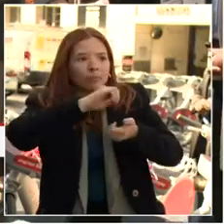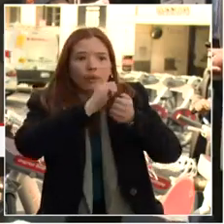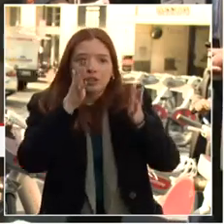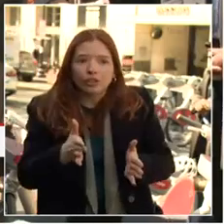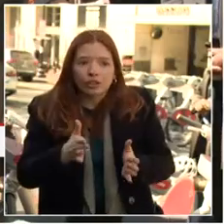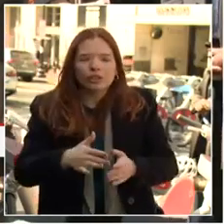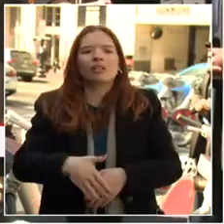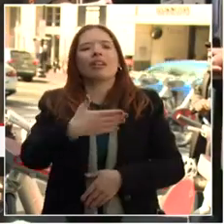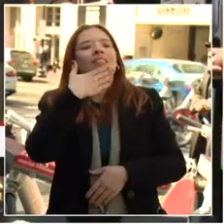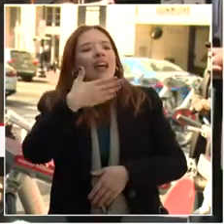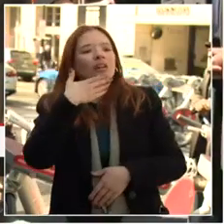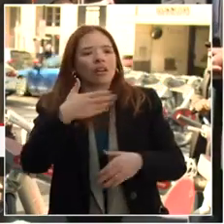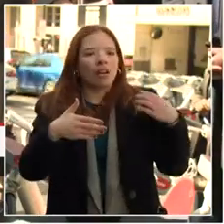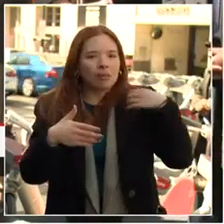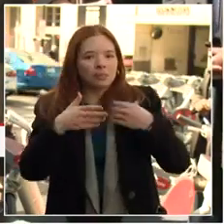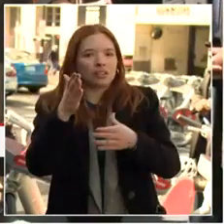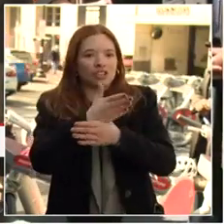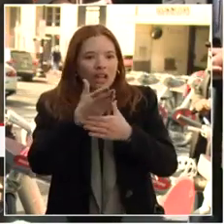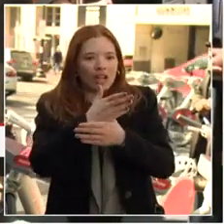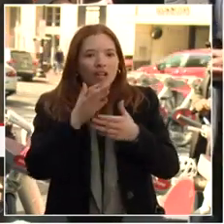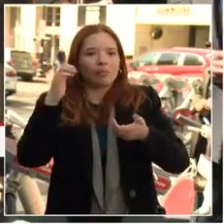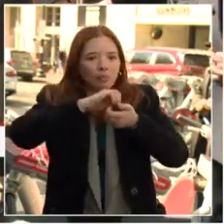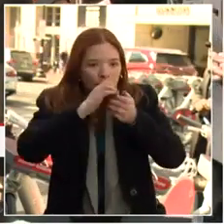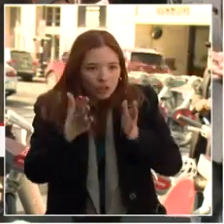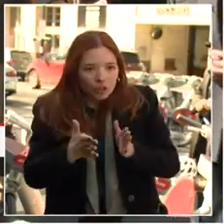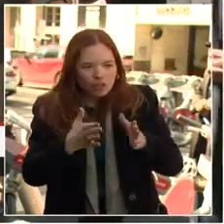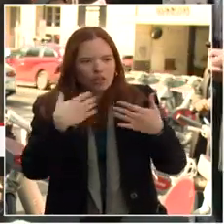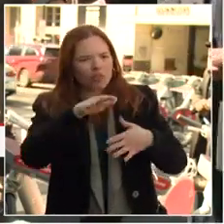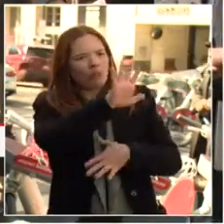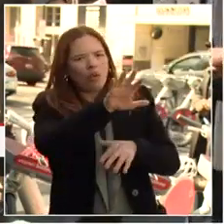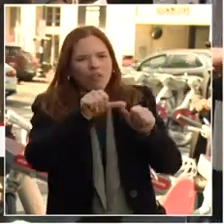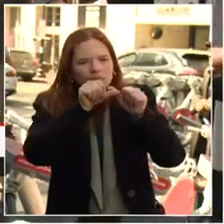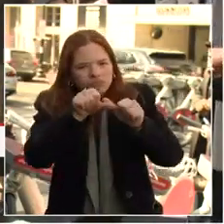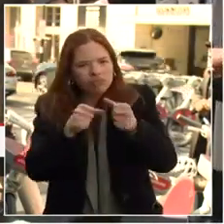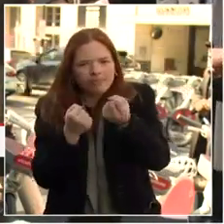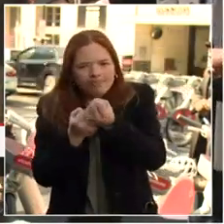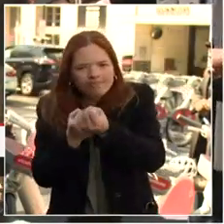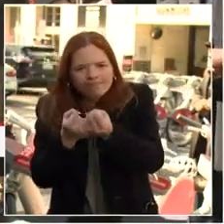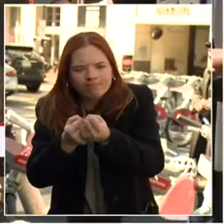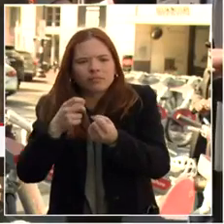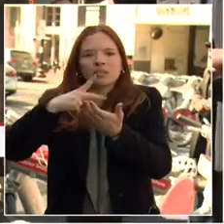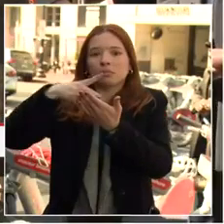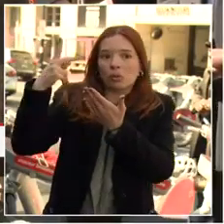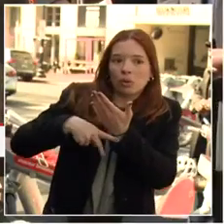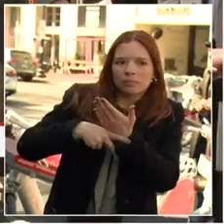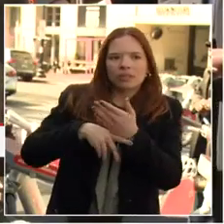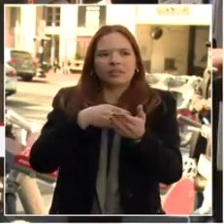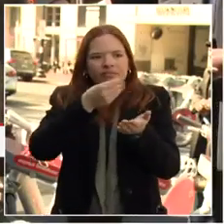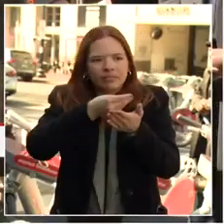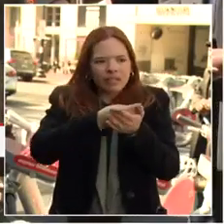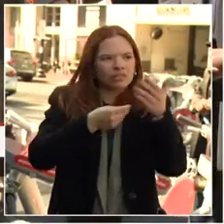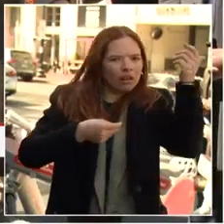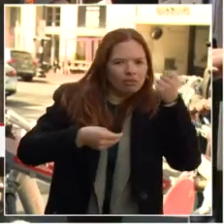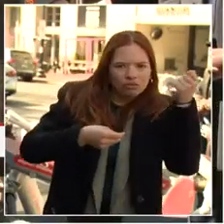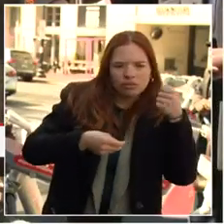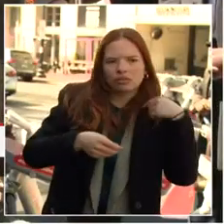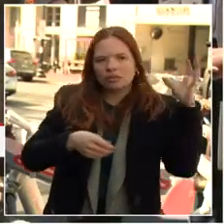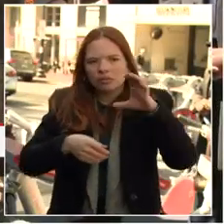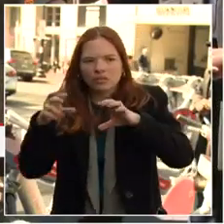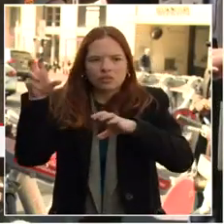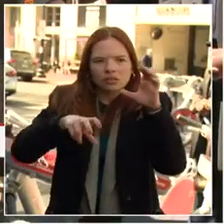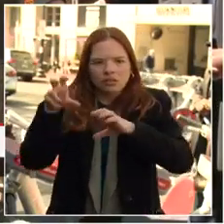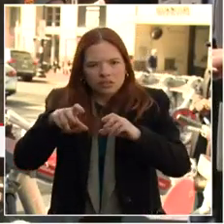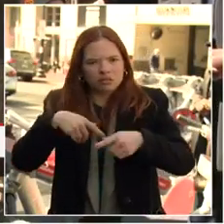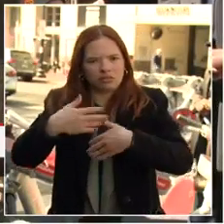Bike Share partners. Their continued support in both programs and funding allows Washington, D.C.'s transportation network